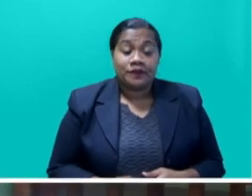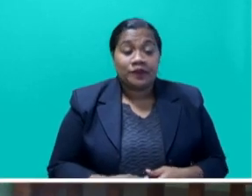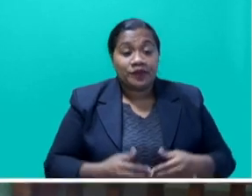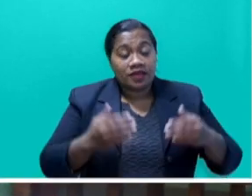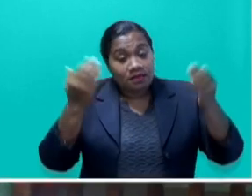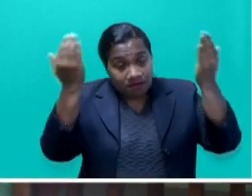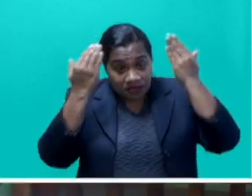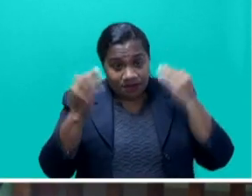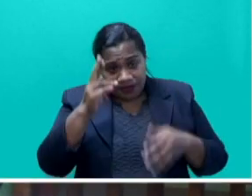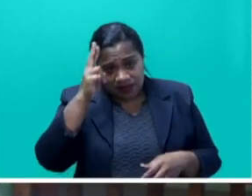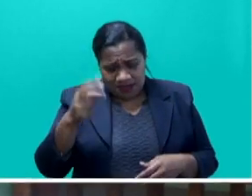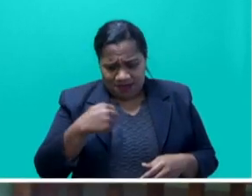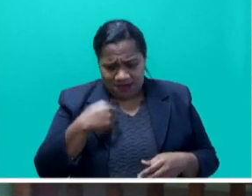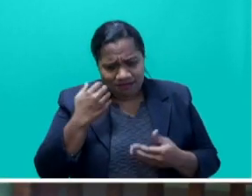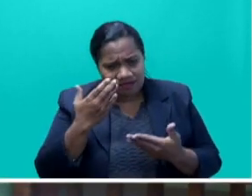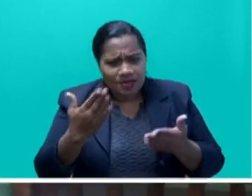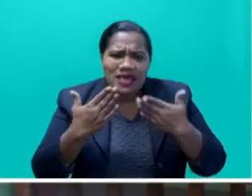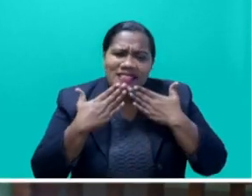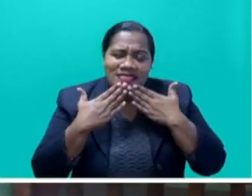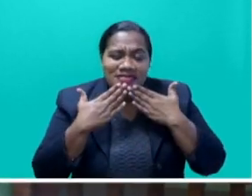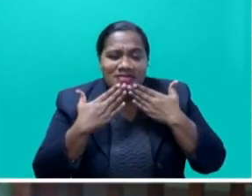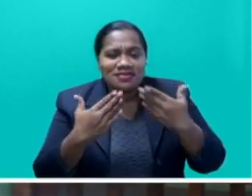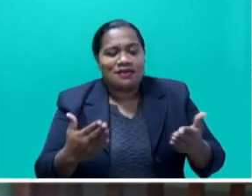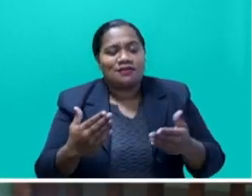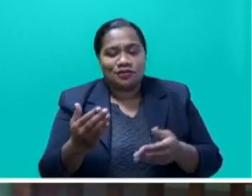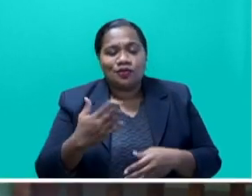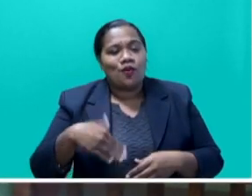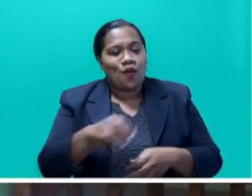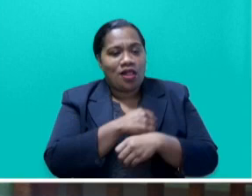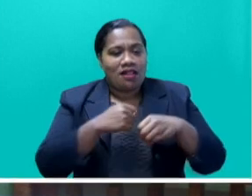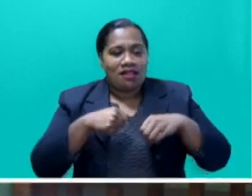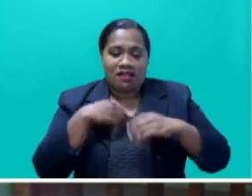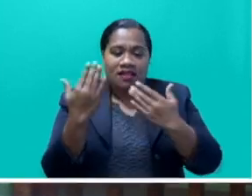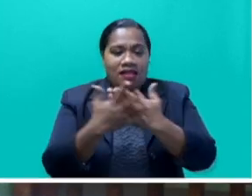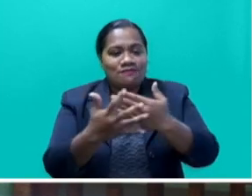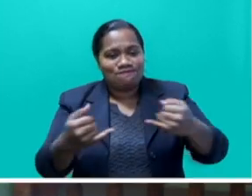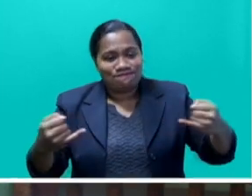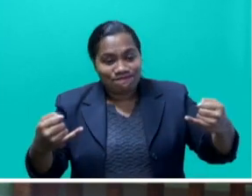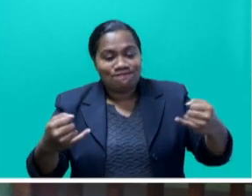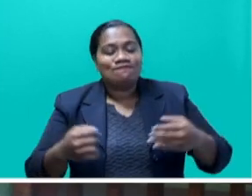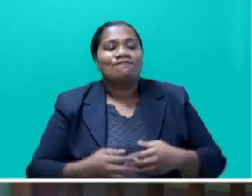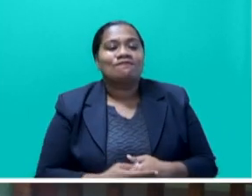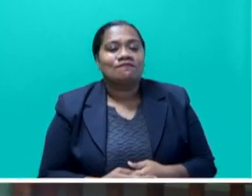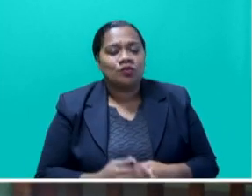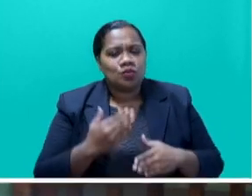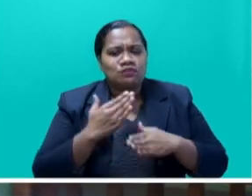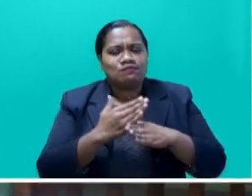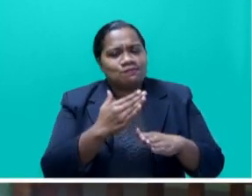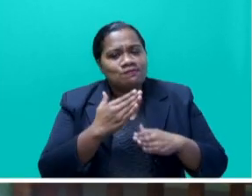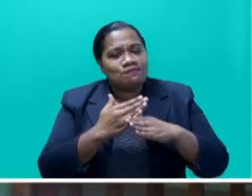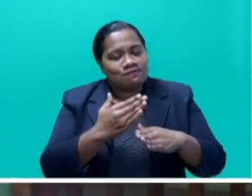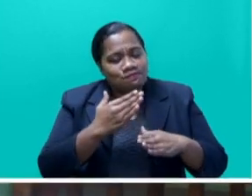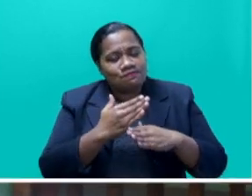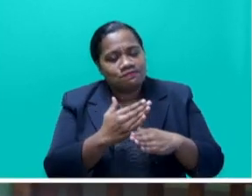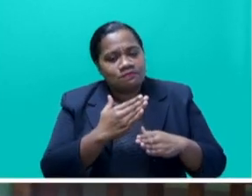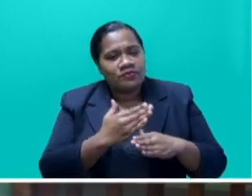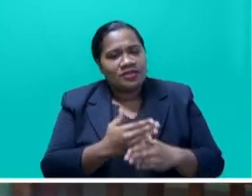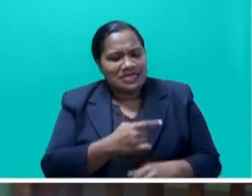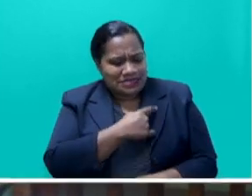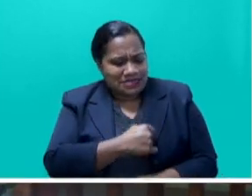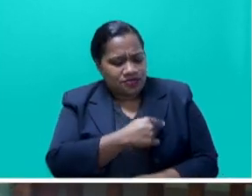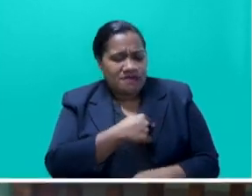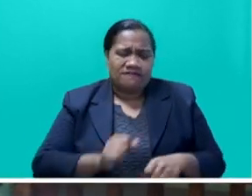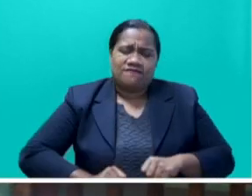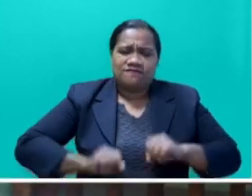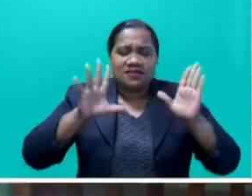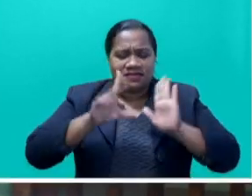sincerest appreciation and thanks to all our frontliners who are constantly working around the clock, sacrificing their time away from